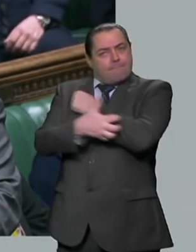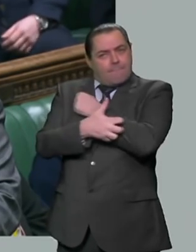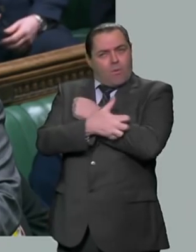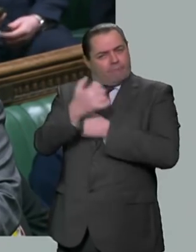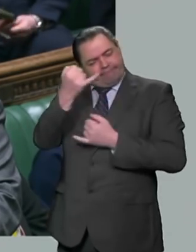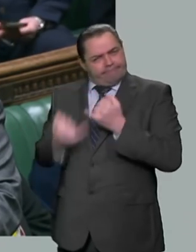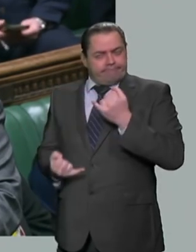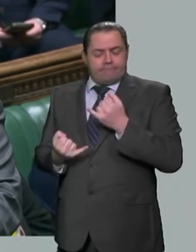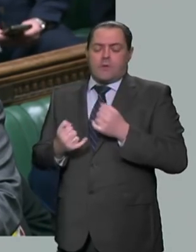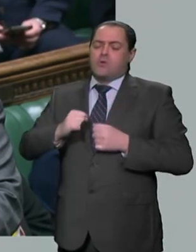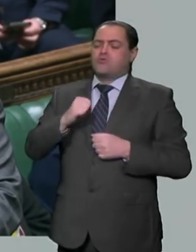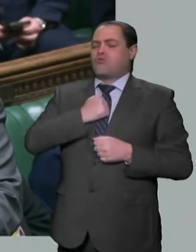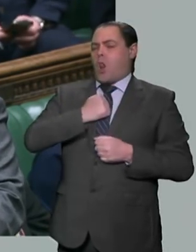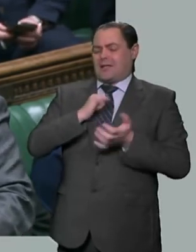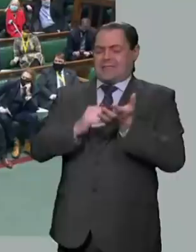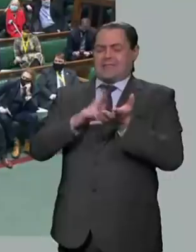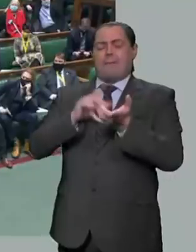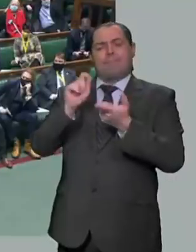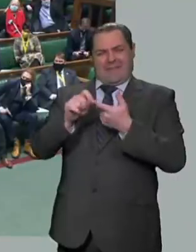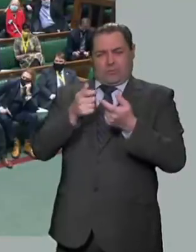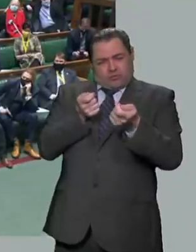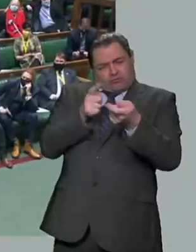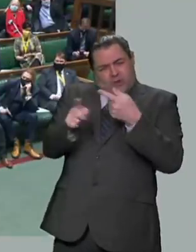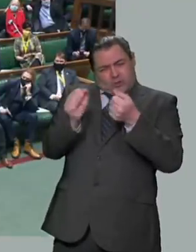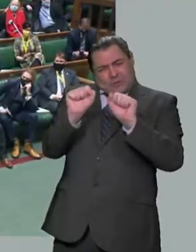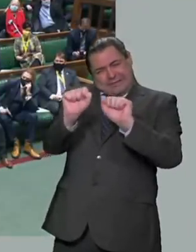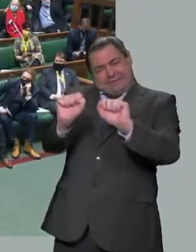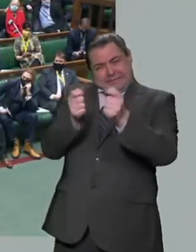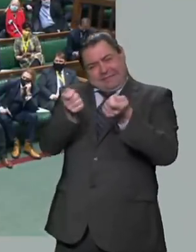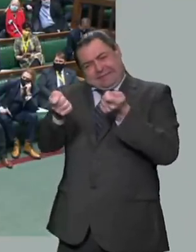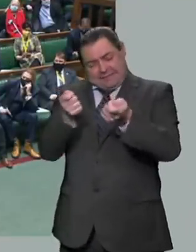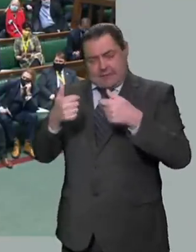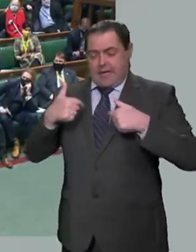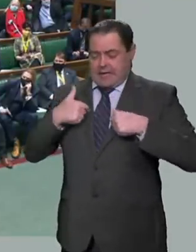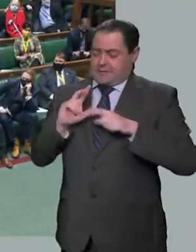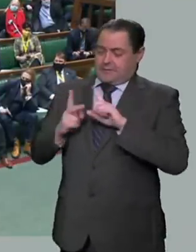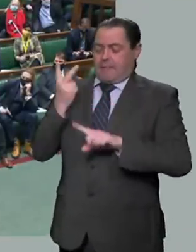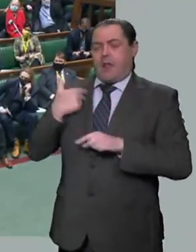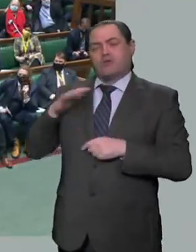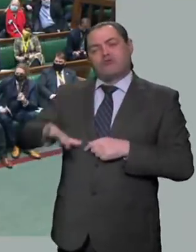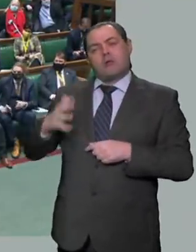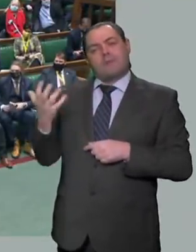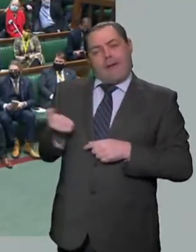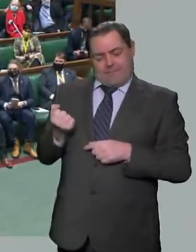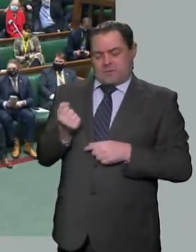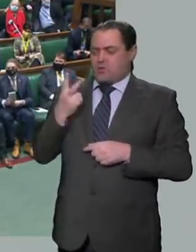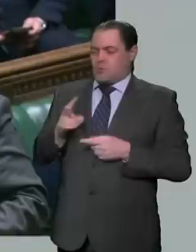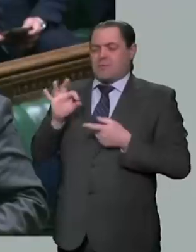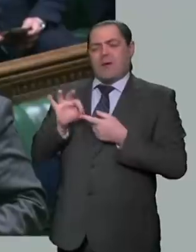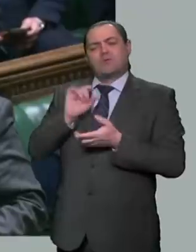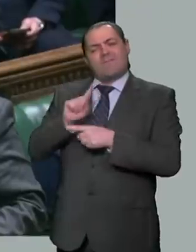SNP government is mitigating this Tory poverty crisis by doubling the Scottish child payment to £20 per